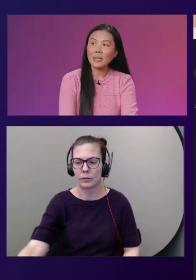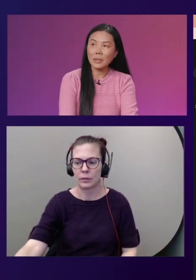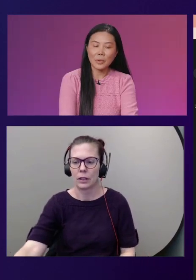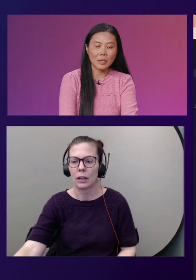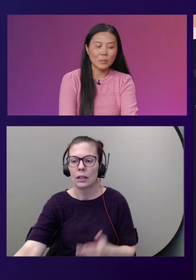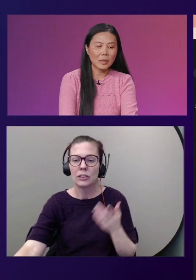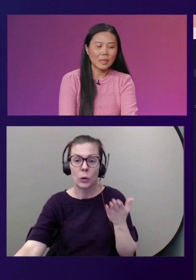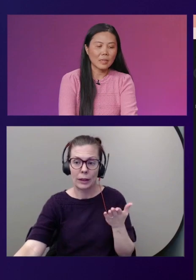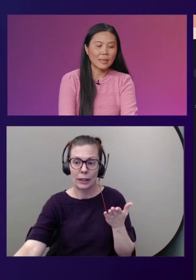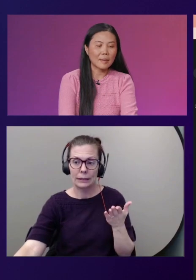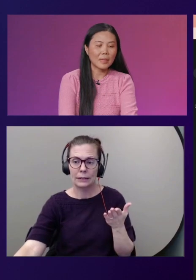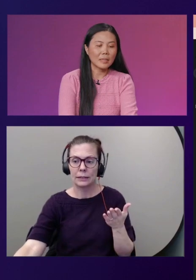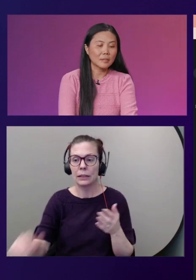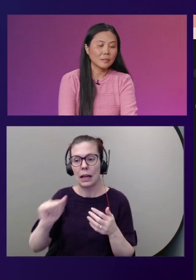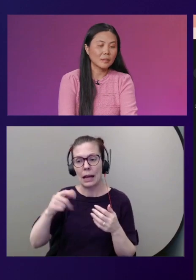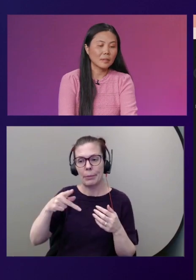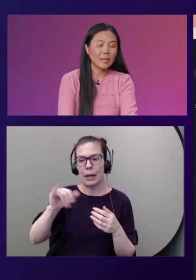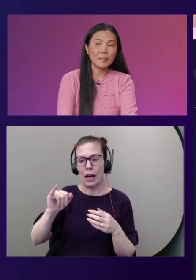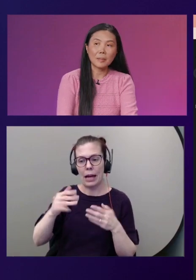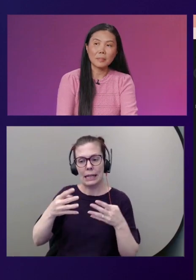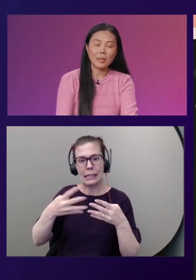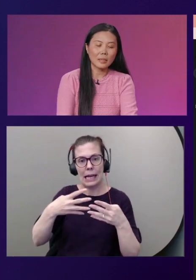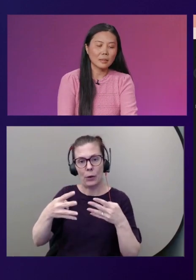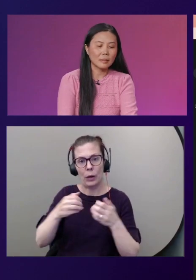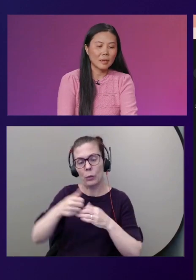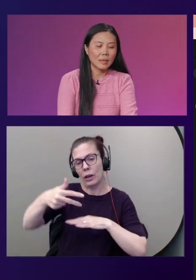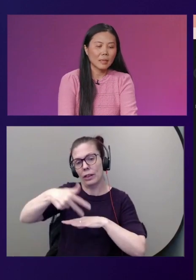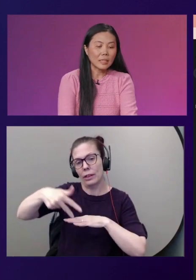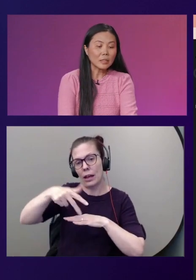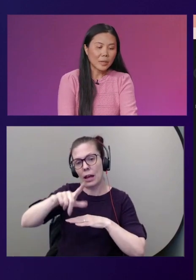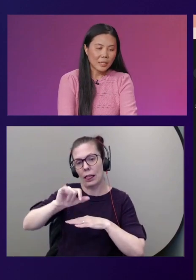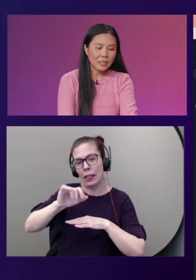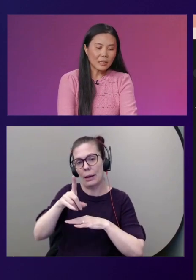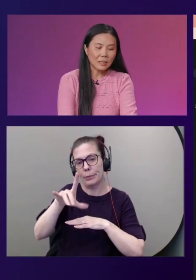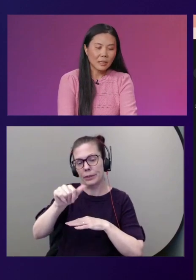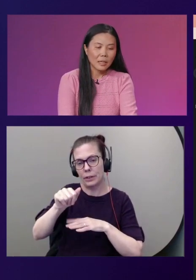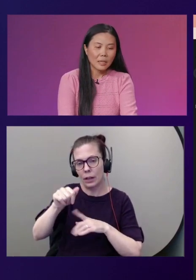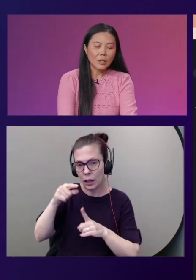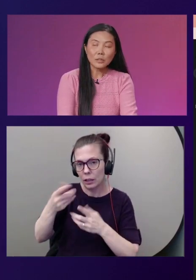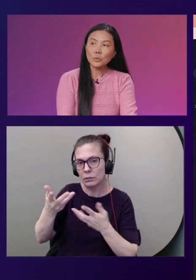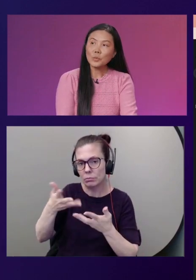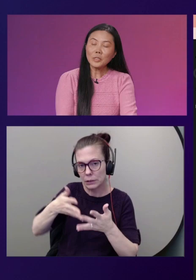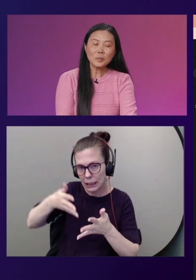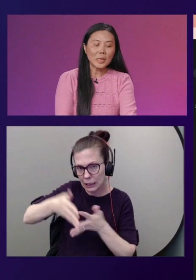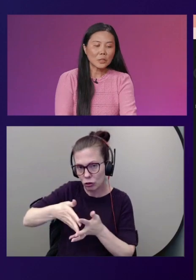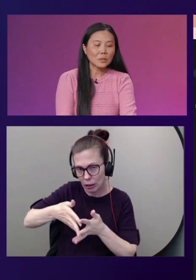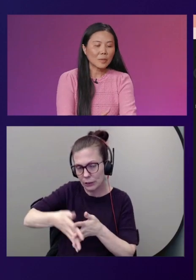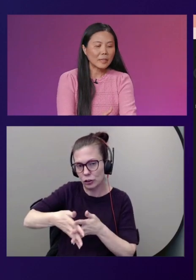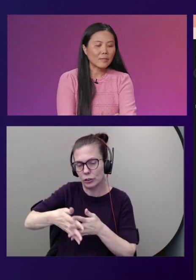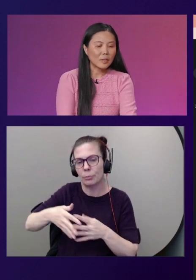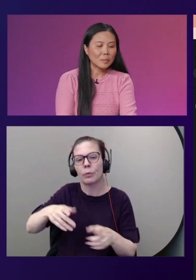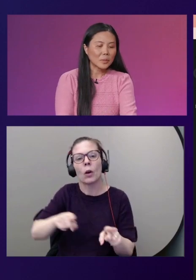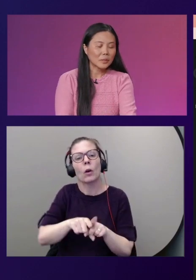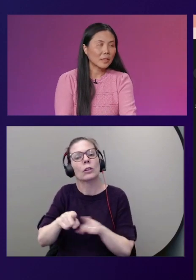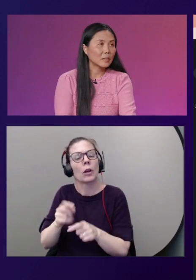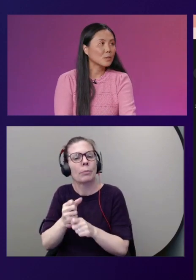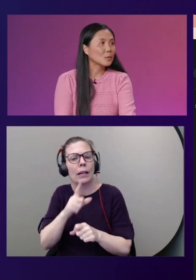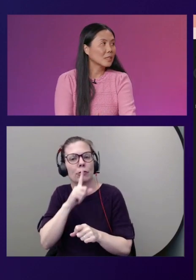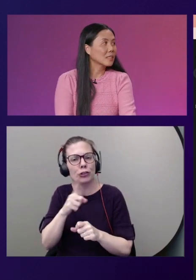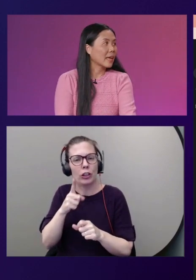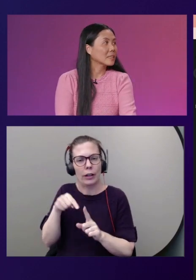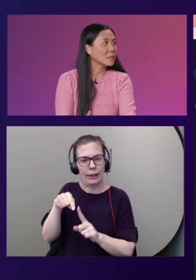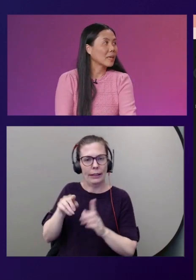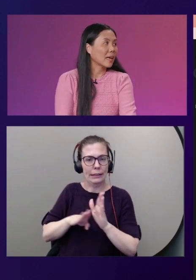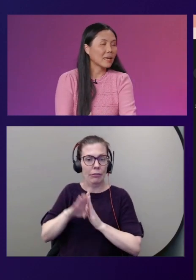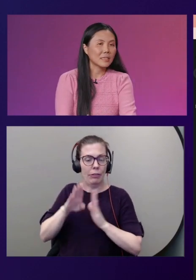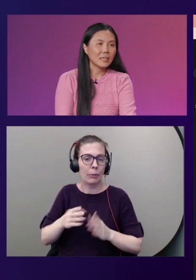API gateway with the Lambda integration. And also we want to make sure, right, developer is